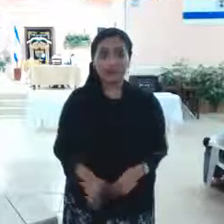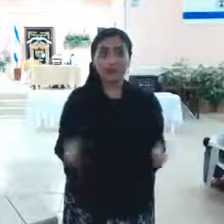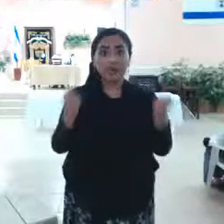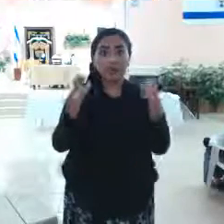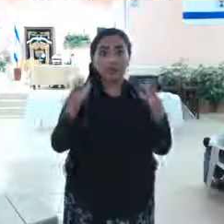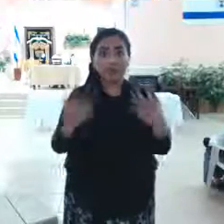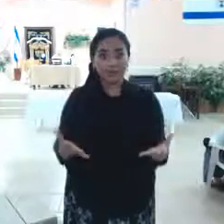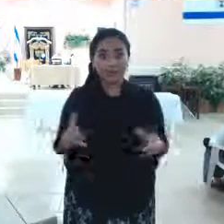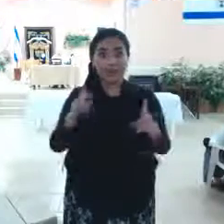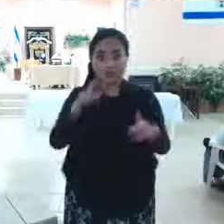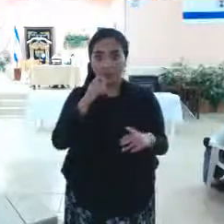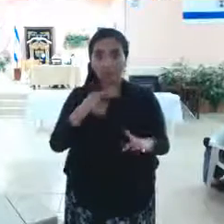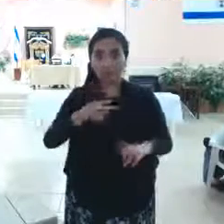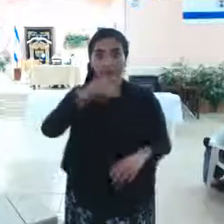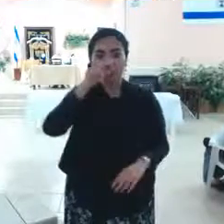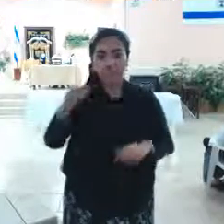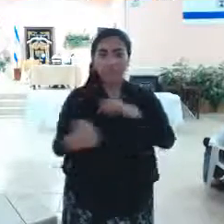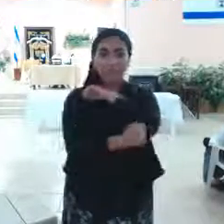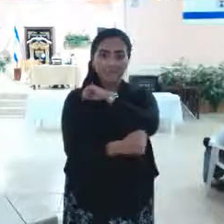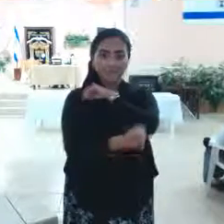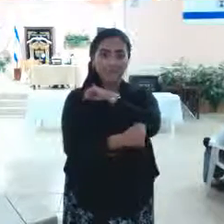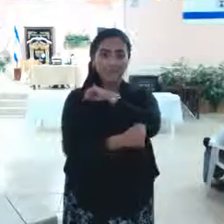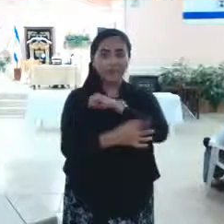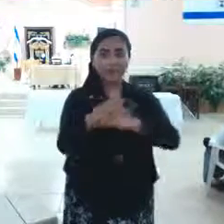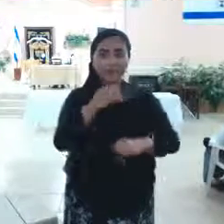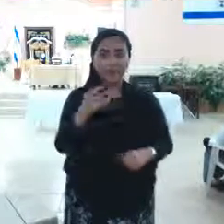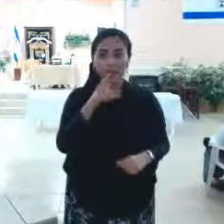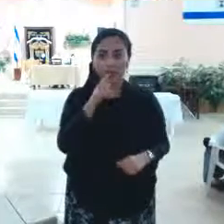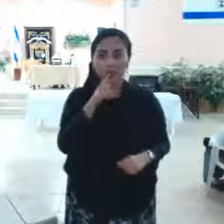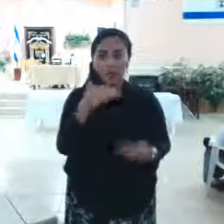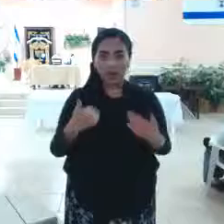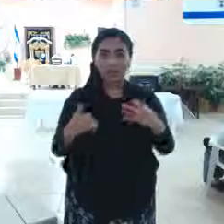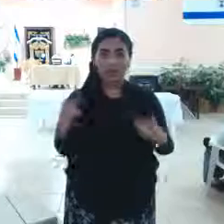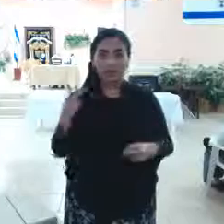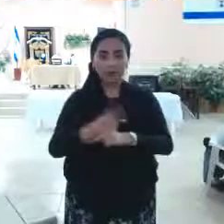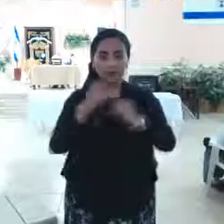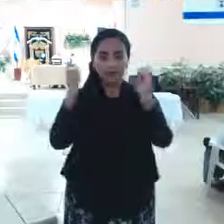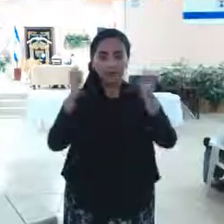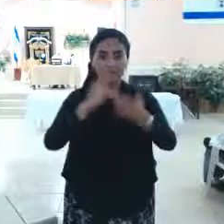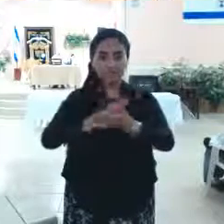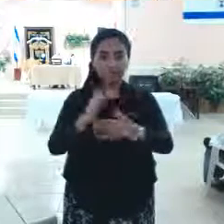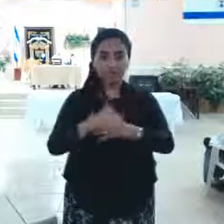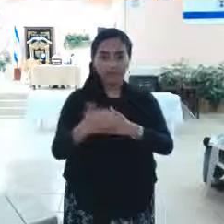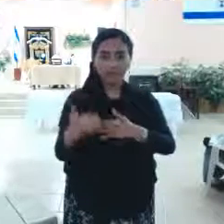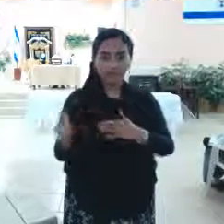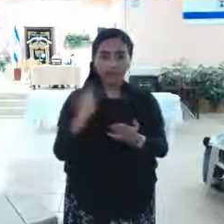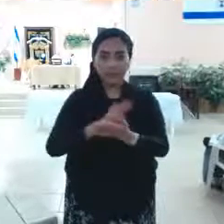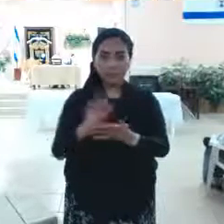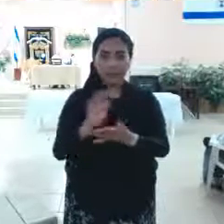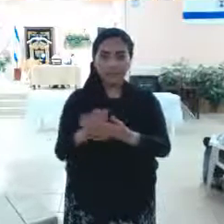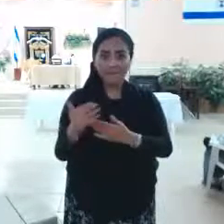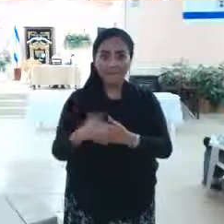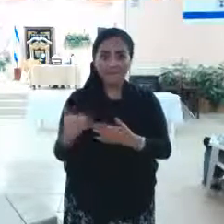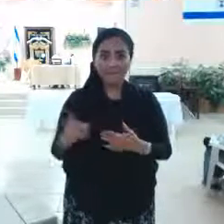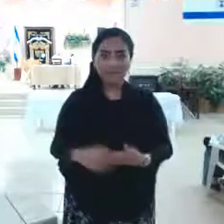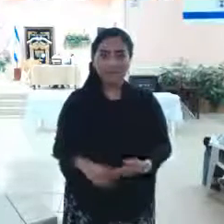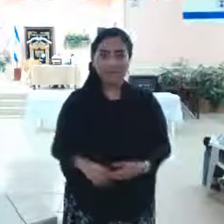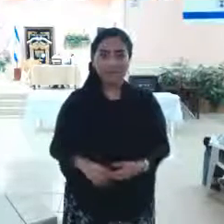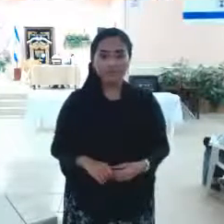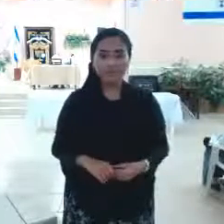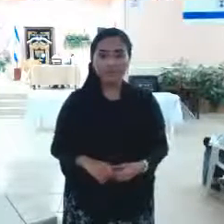Well, many of the ones that have taken a Pesach and the ones that have kept the Feast of Hamatzot, the unleavened breads,